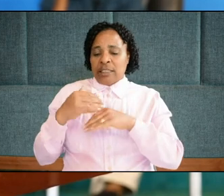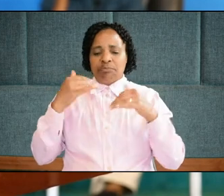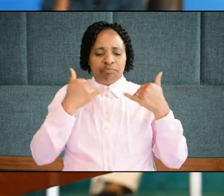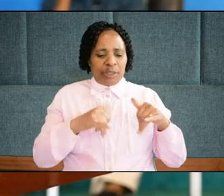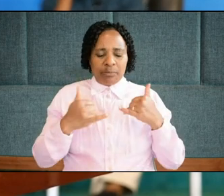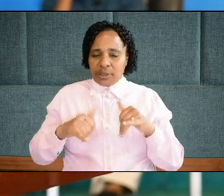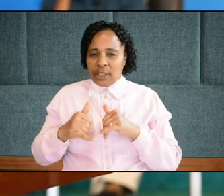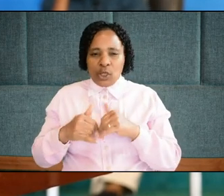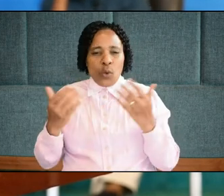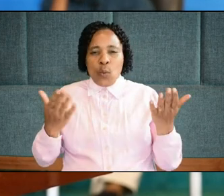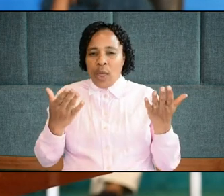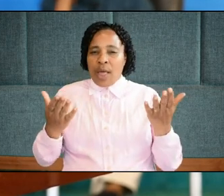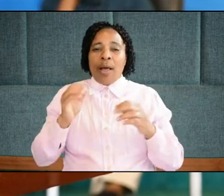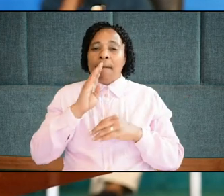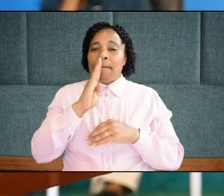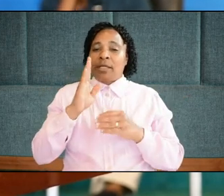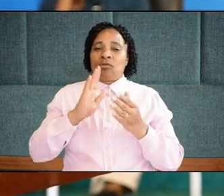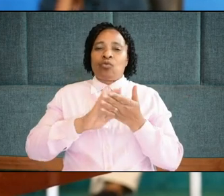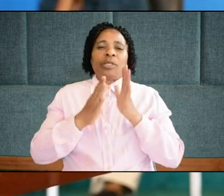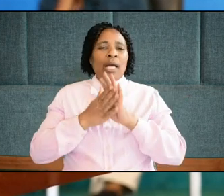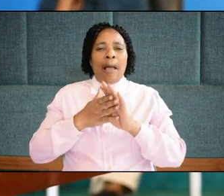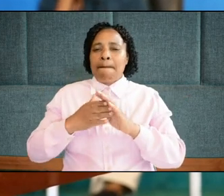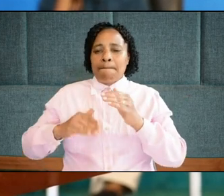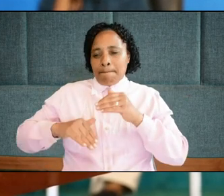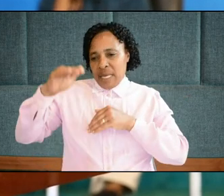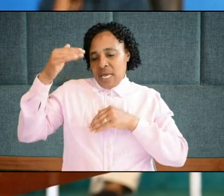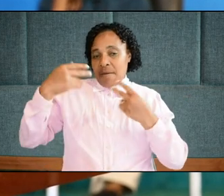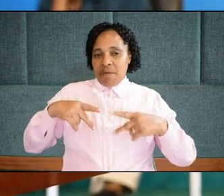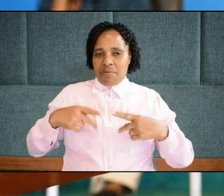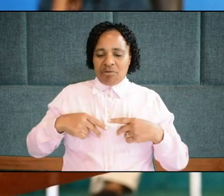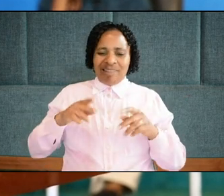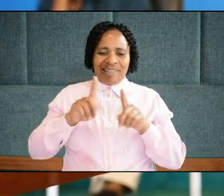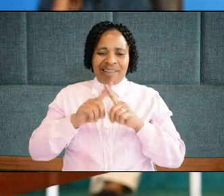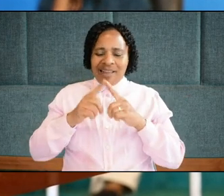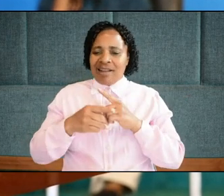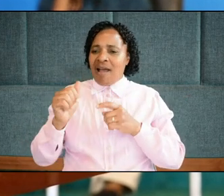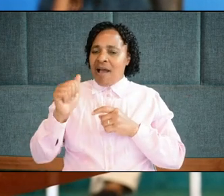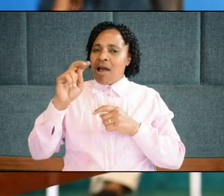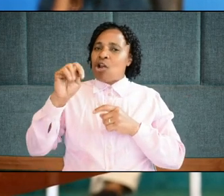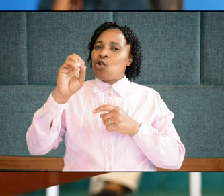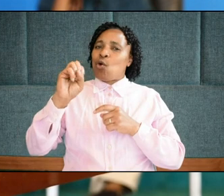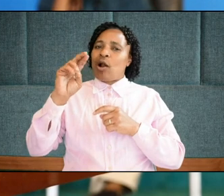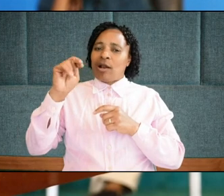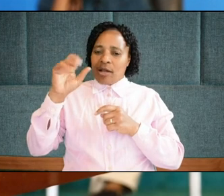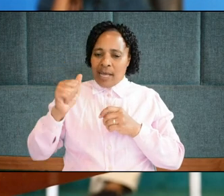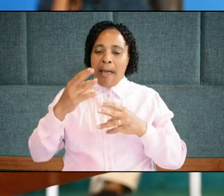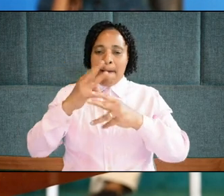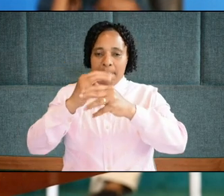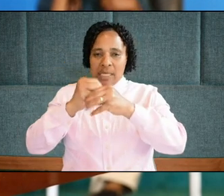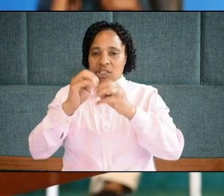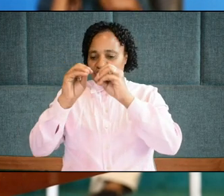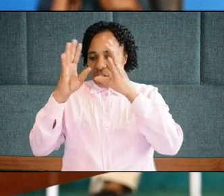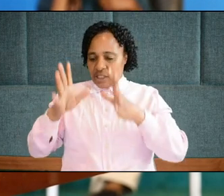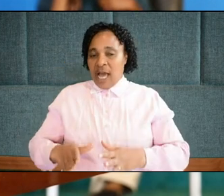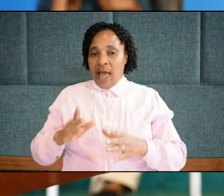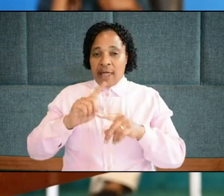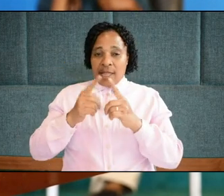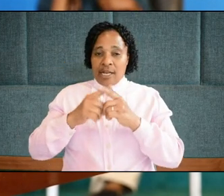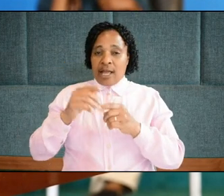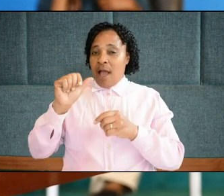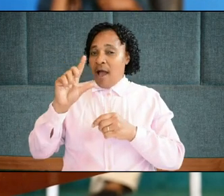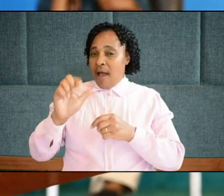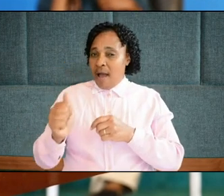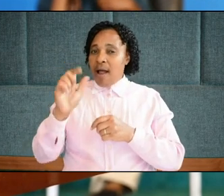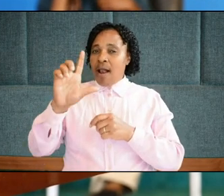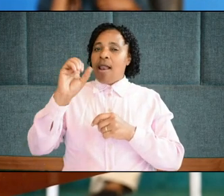they pretended to be adults. So sometimes Anna would pretend to be a math teacher and Alexa, the